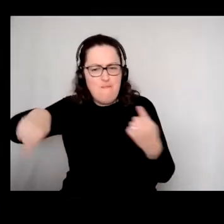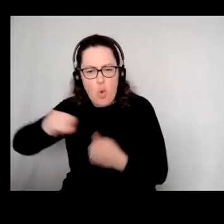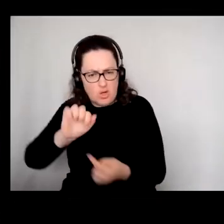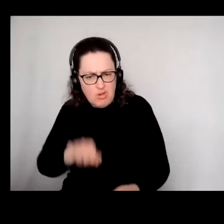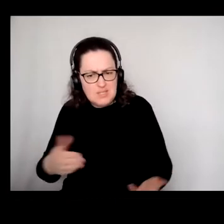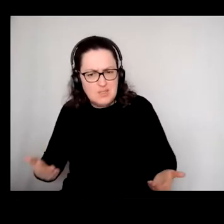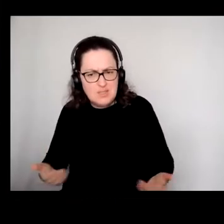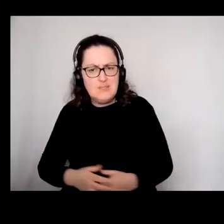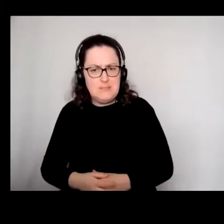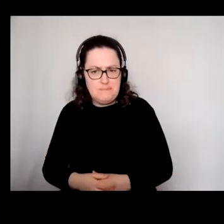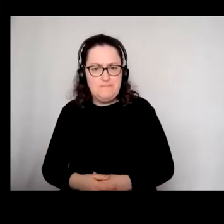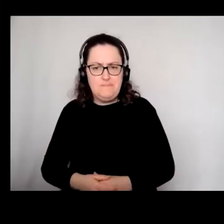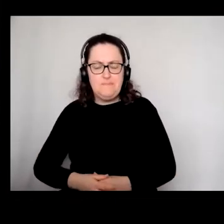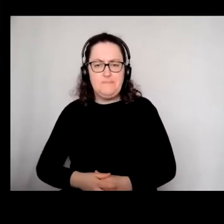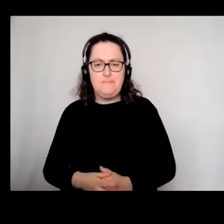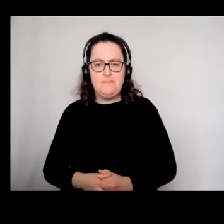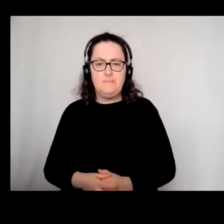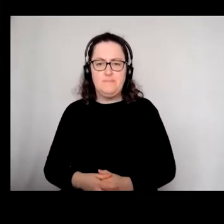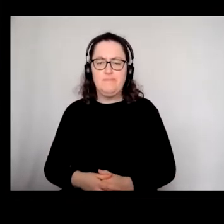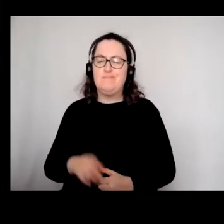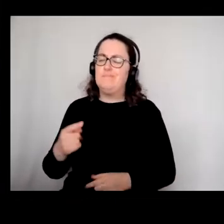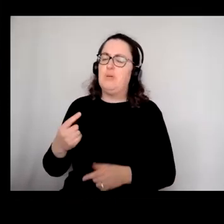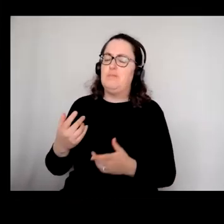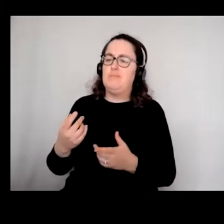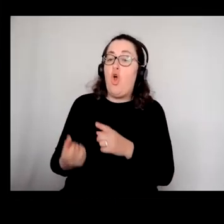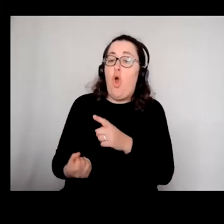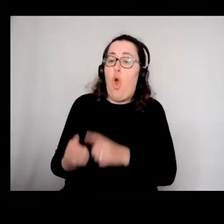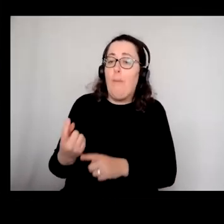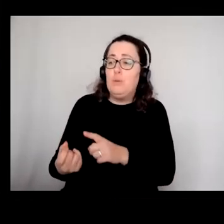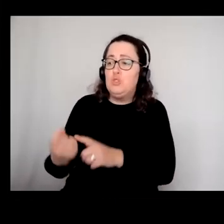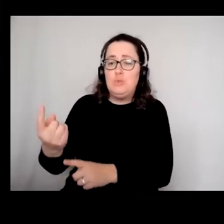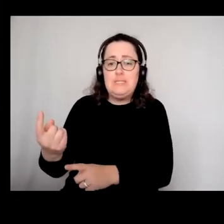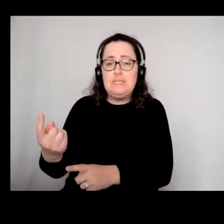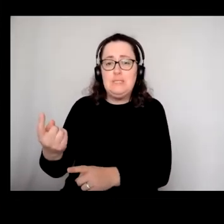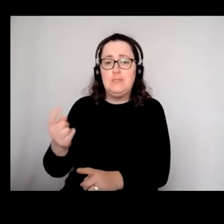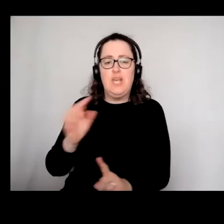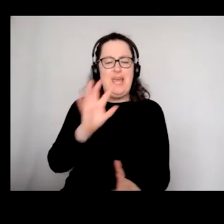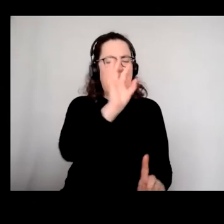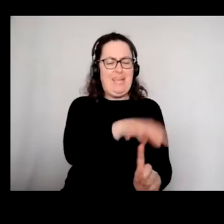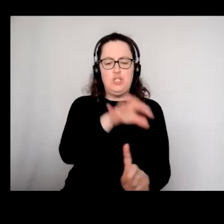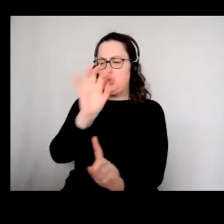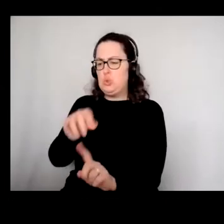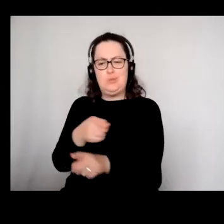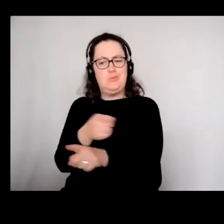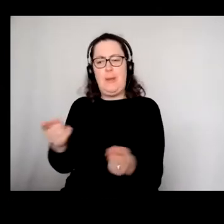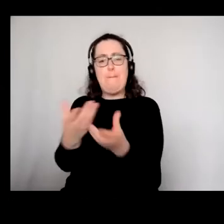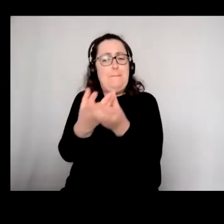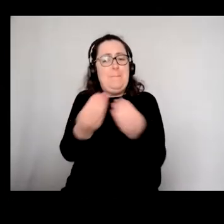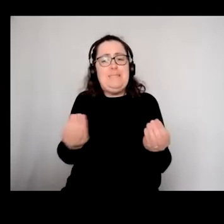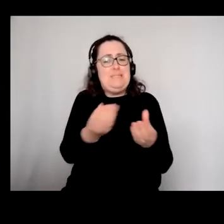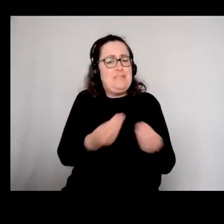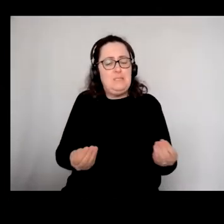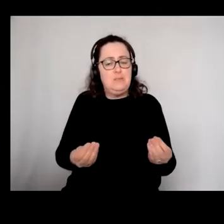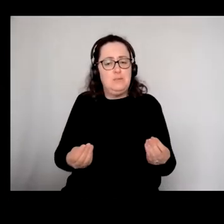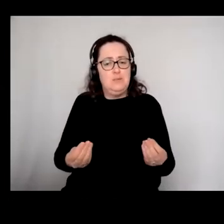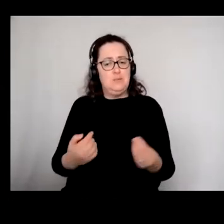everyone. It's a given. The thing is, it's about the opportunities that these institutions are missing. So, you know,